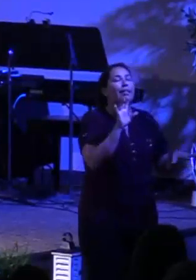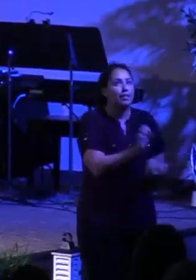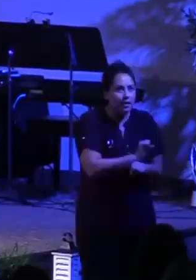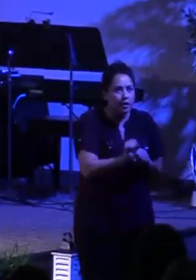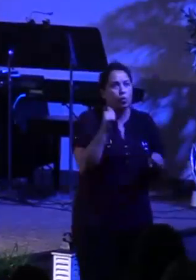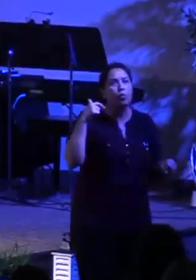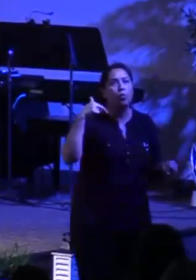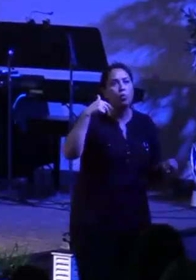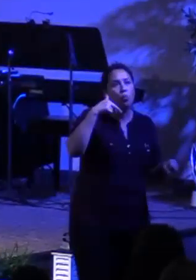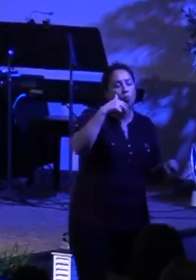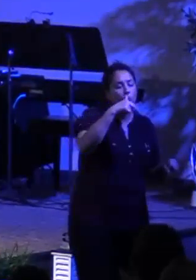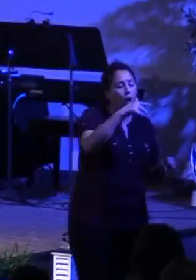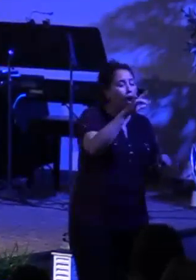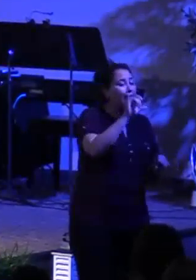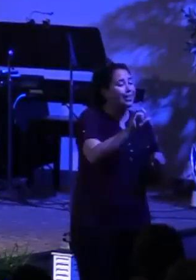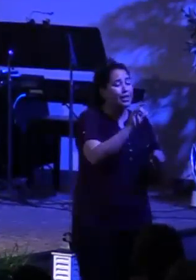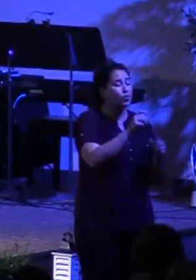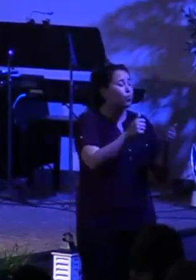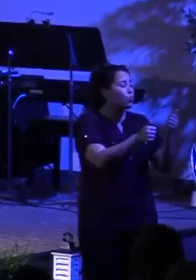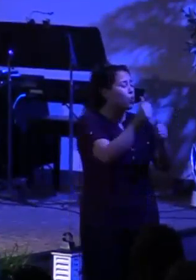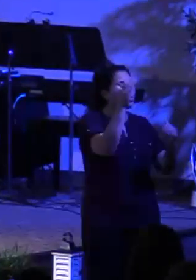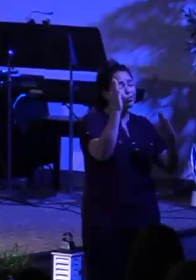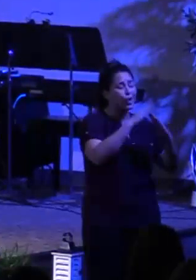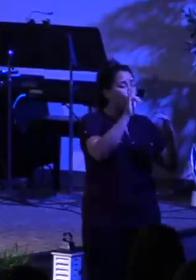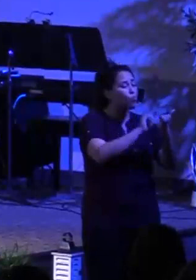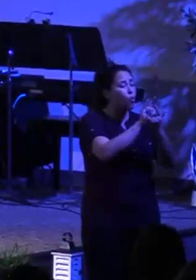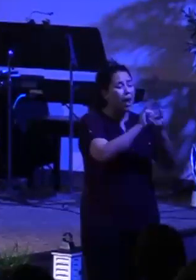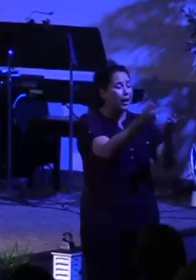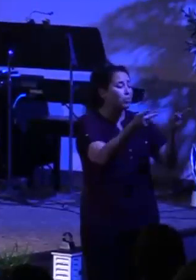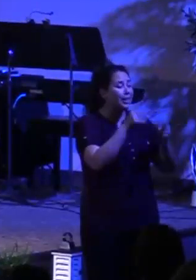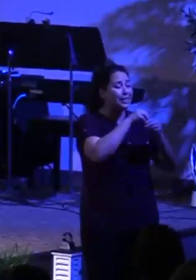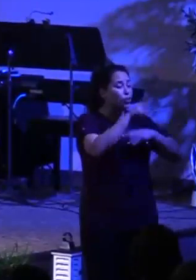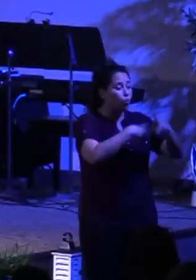the Champs-Élysées in Paris, the most romantic place on earth, fighting.